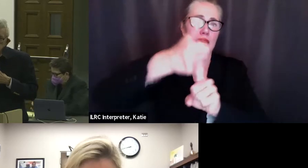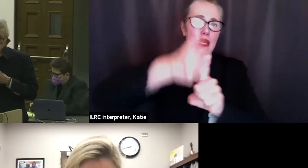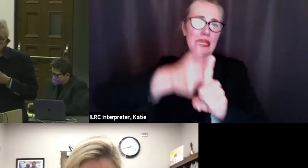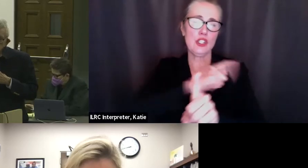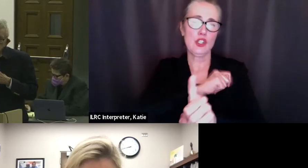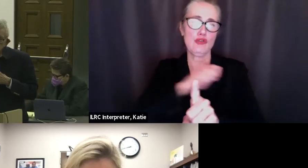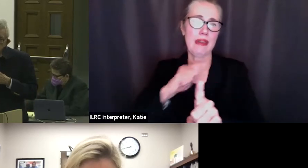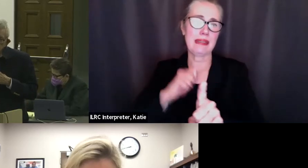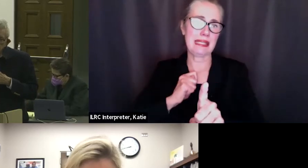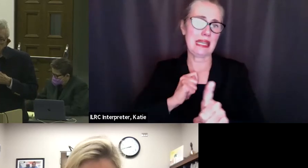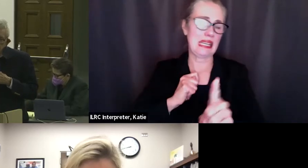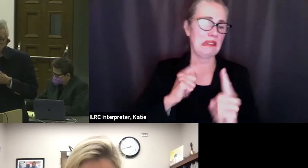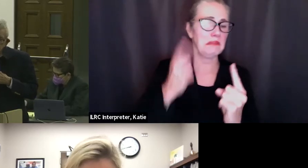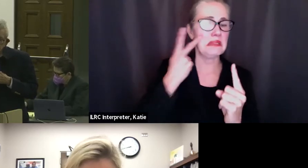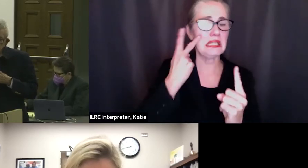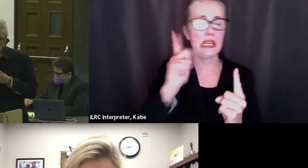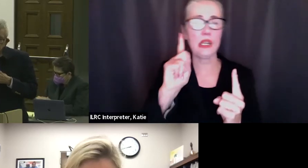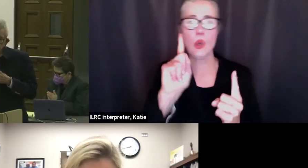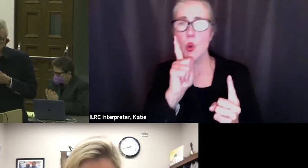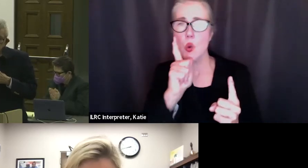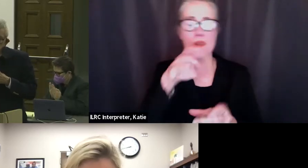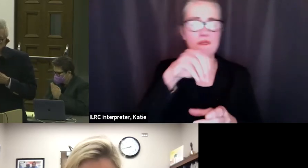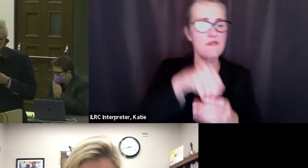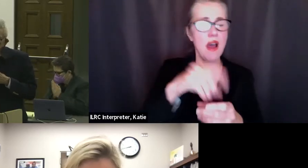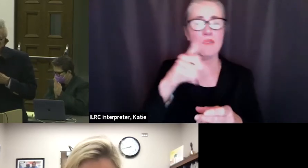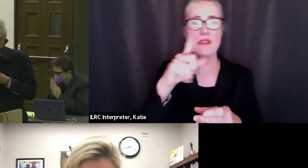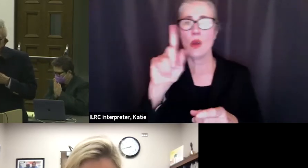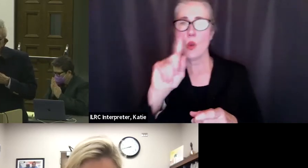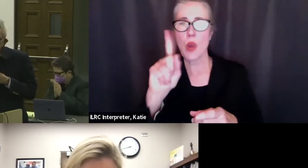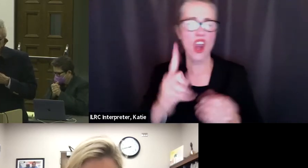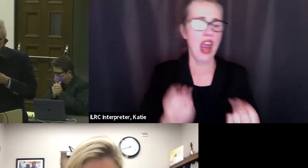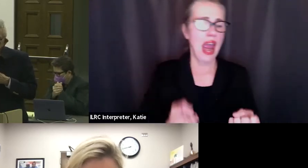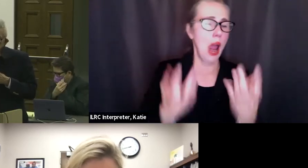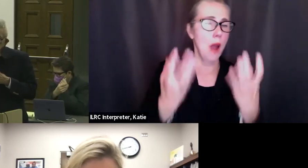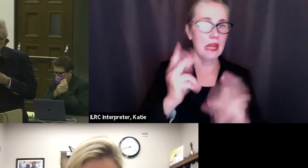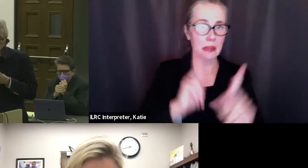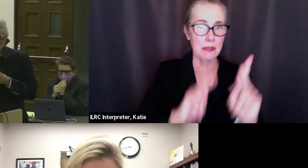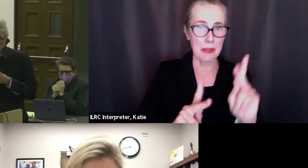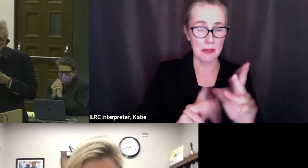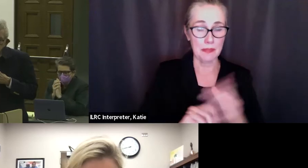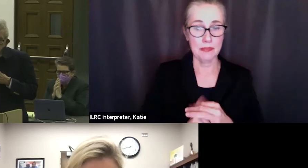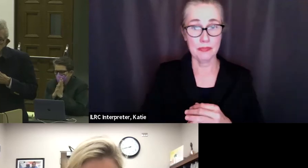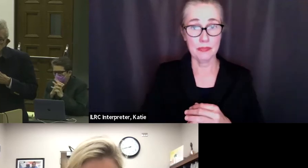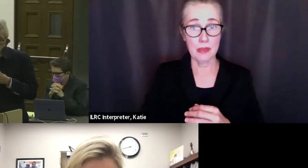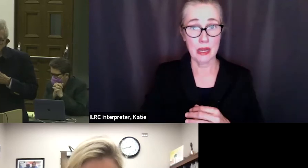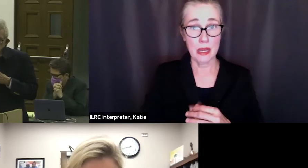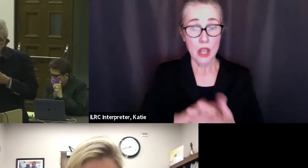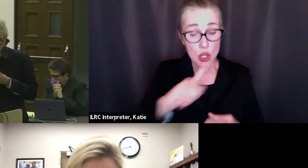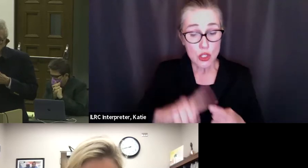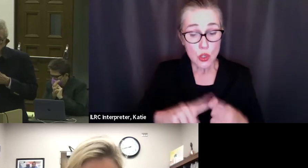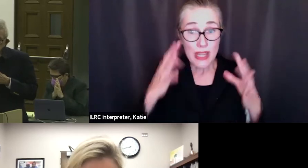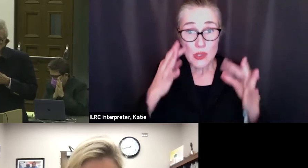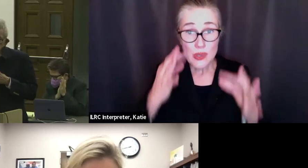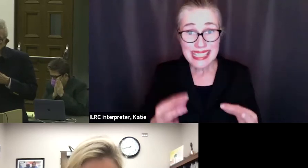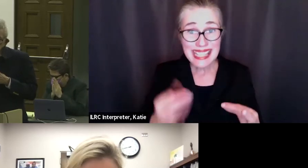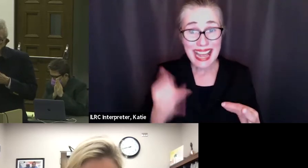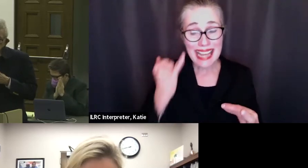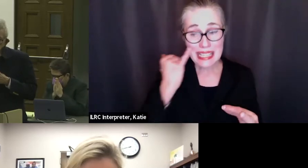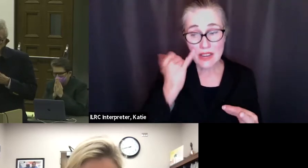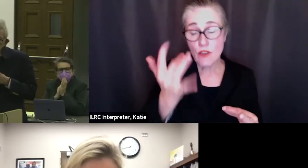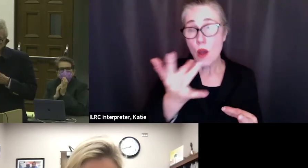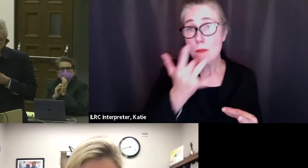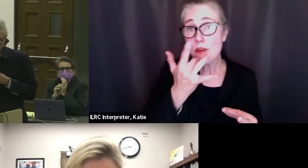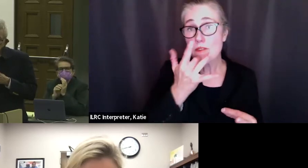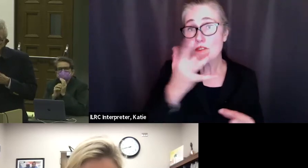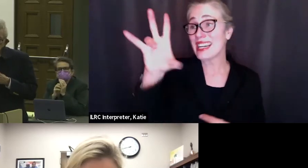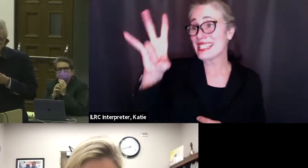so the decision-making about going to seven trustees as a as opposed